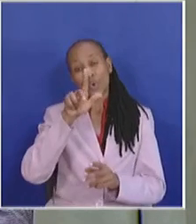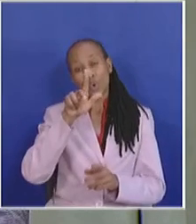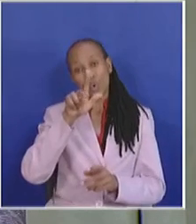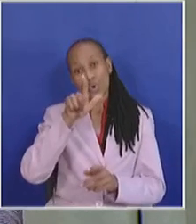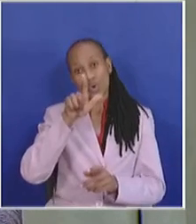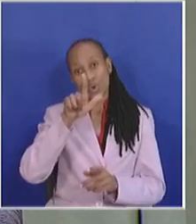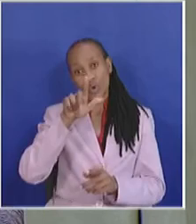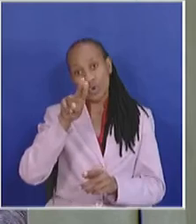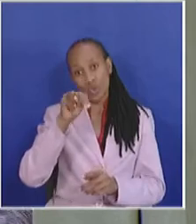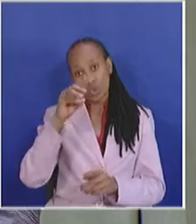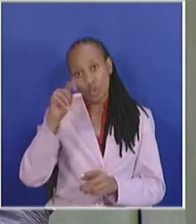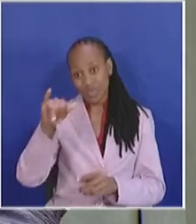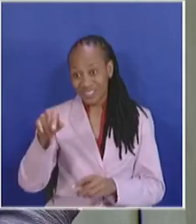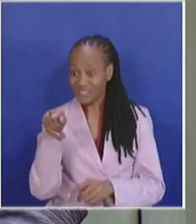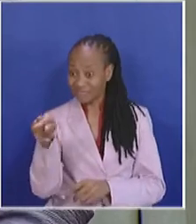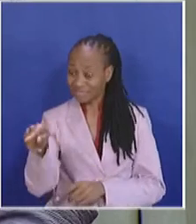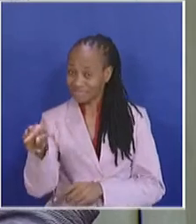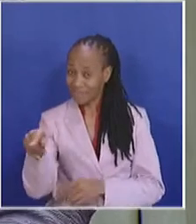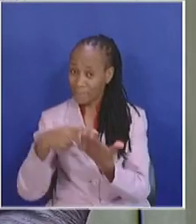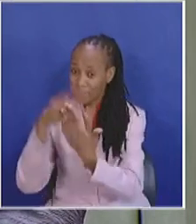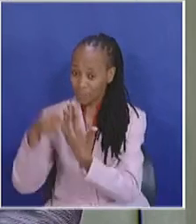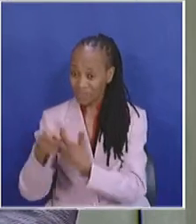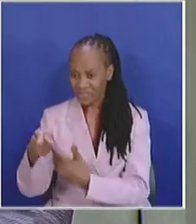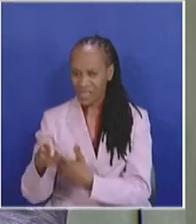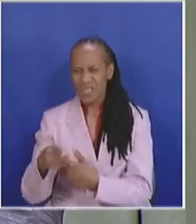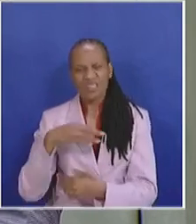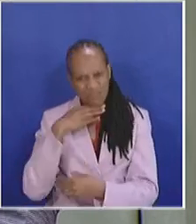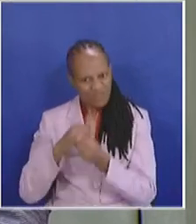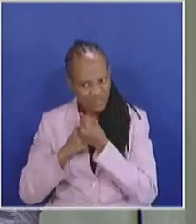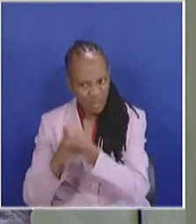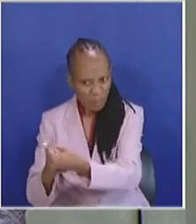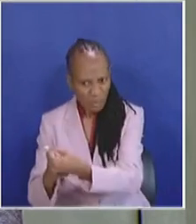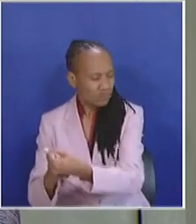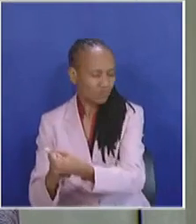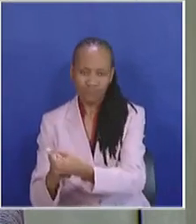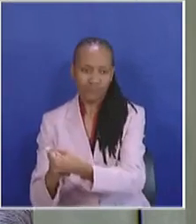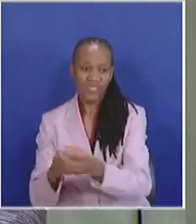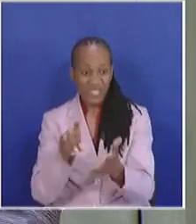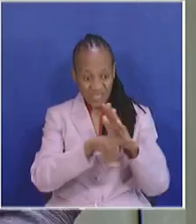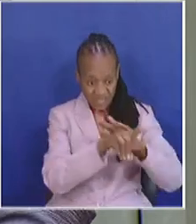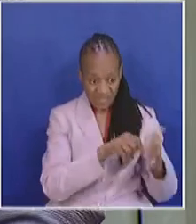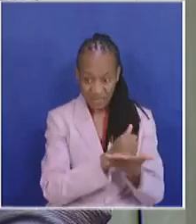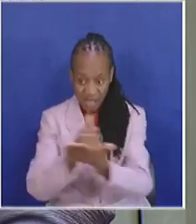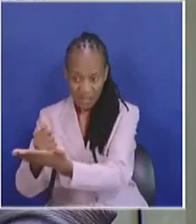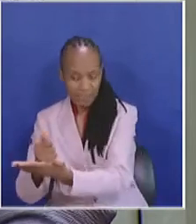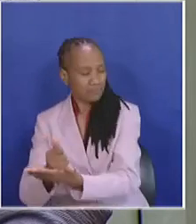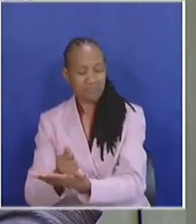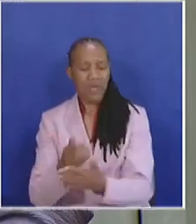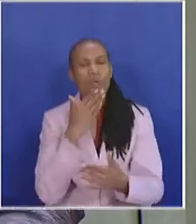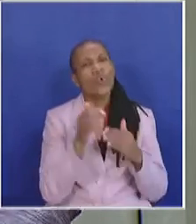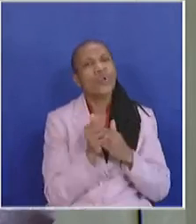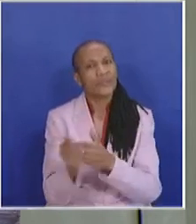learned that they are not getting enough support from that particular district led by